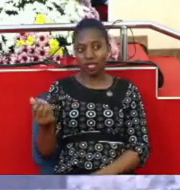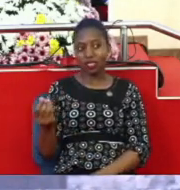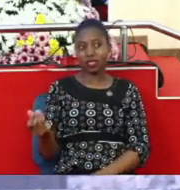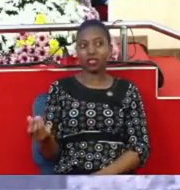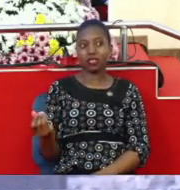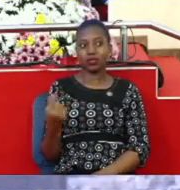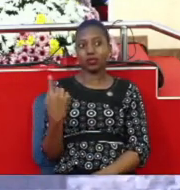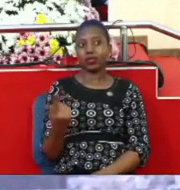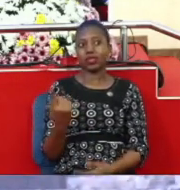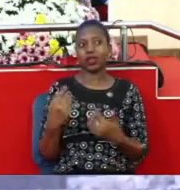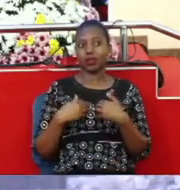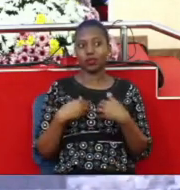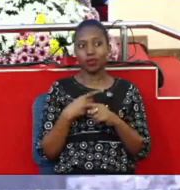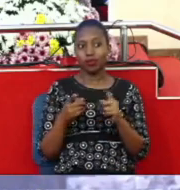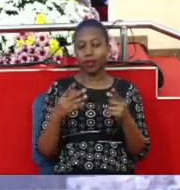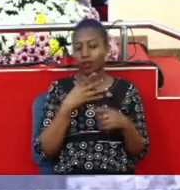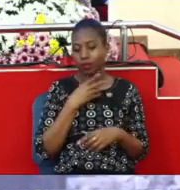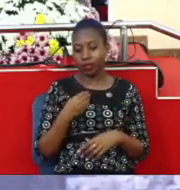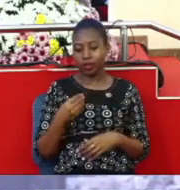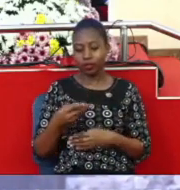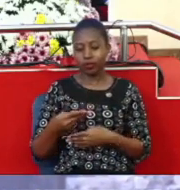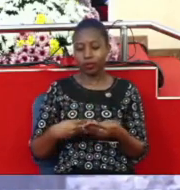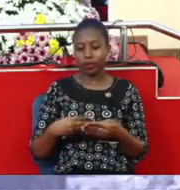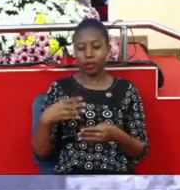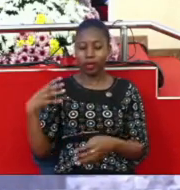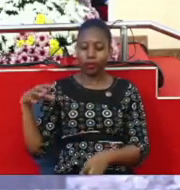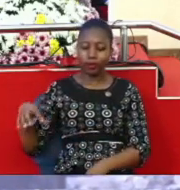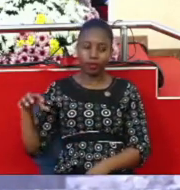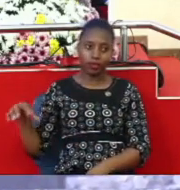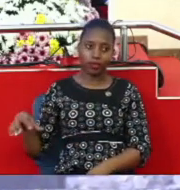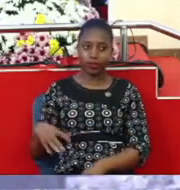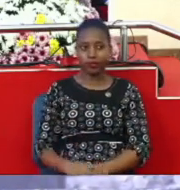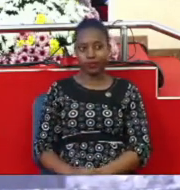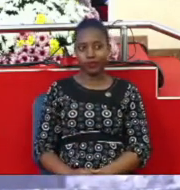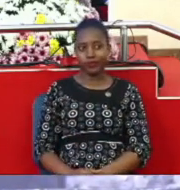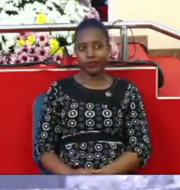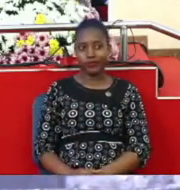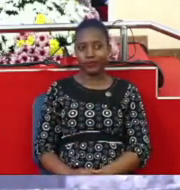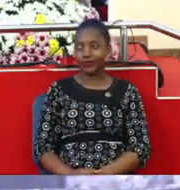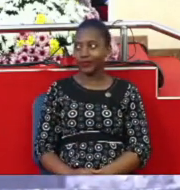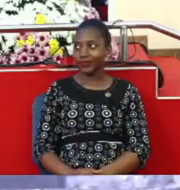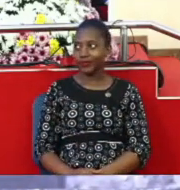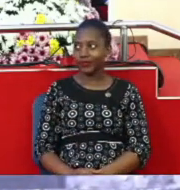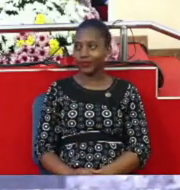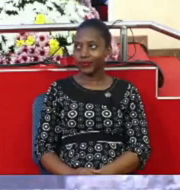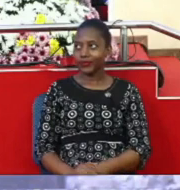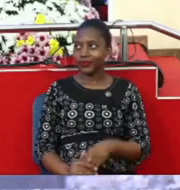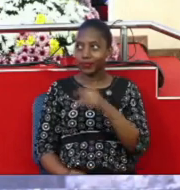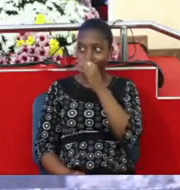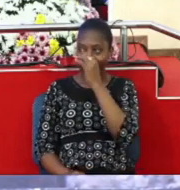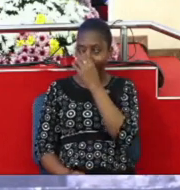200. Nipeleke Java kunywa kahawa. 200 sitapewa kahawa na Java unless